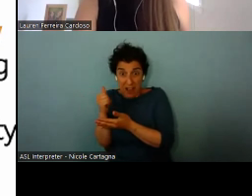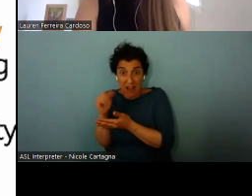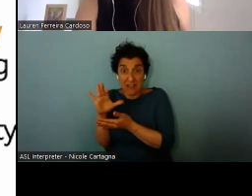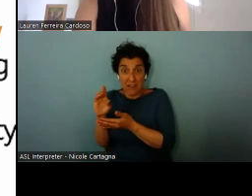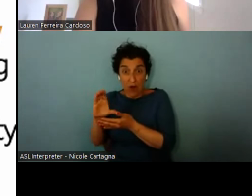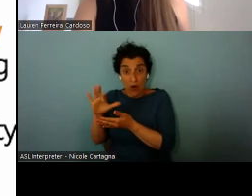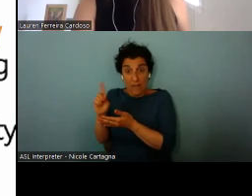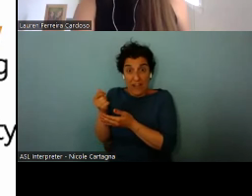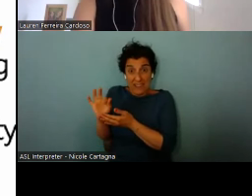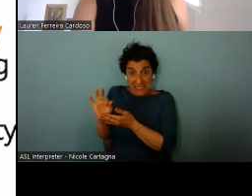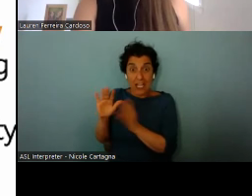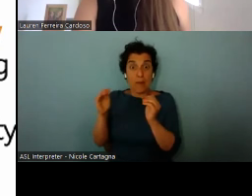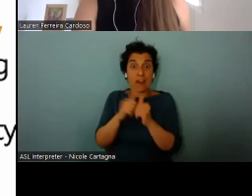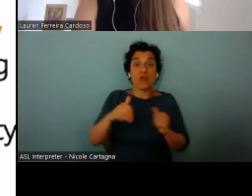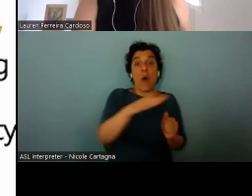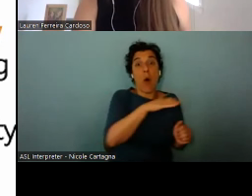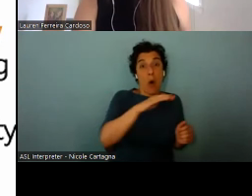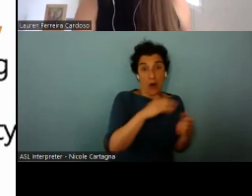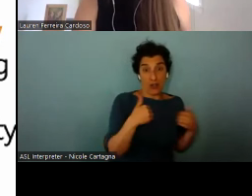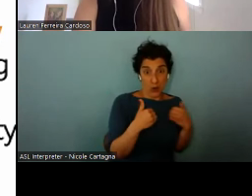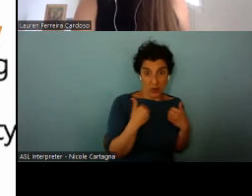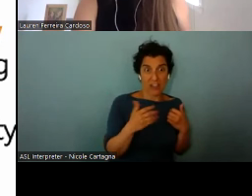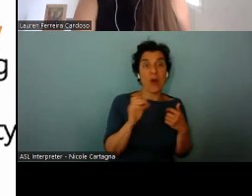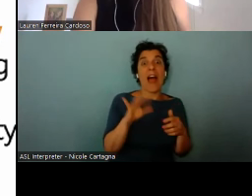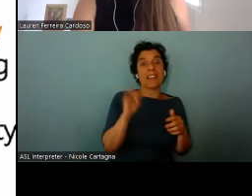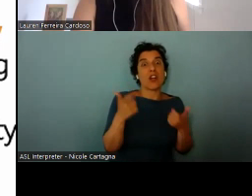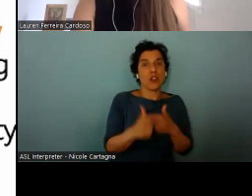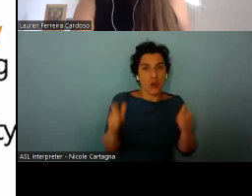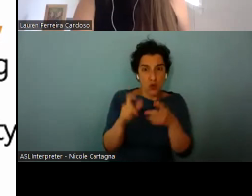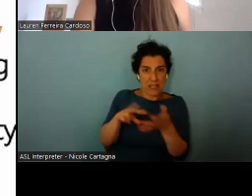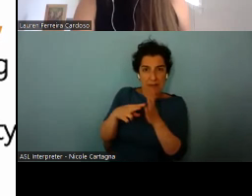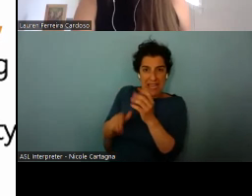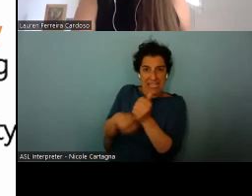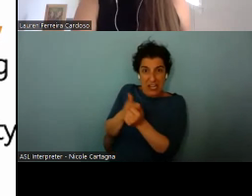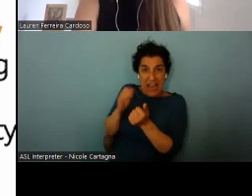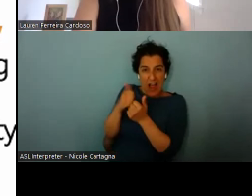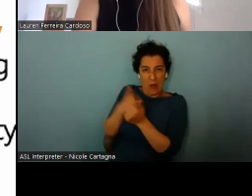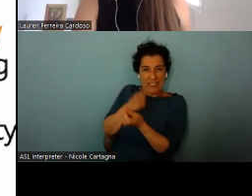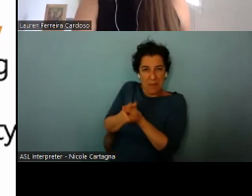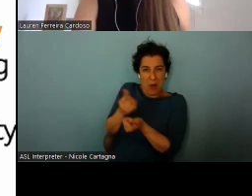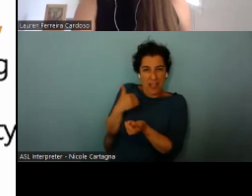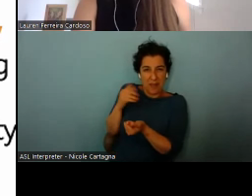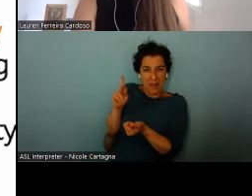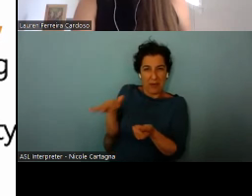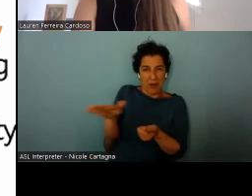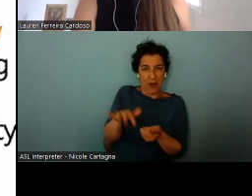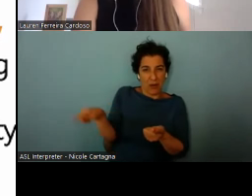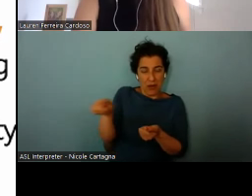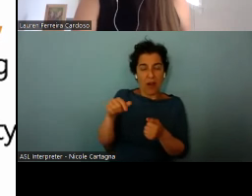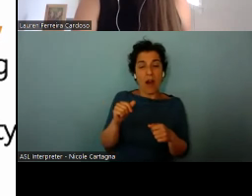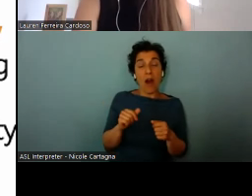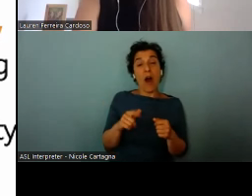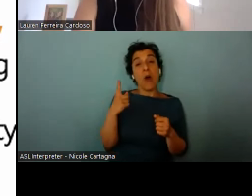huge implications for how we support young people, and was, one of the things that was critical in some of